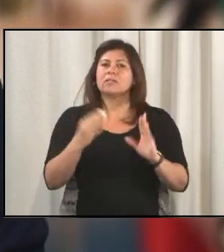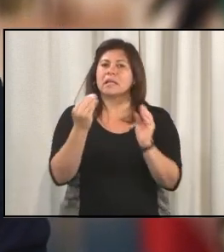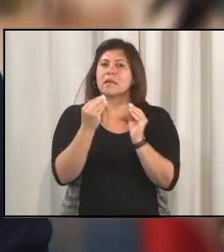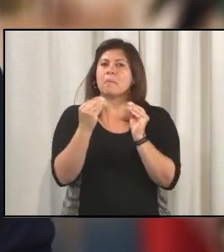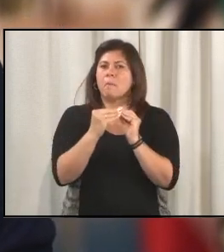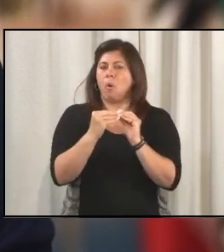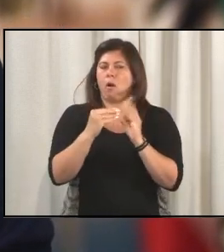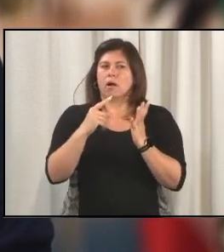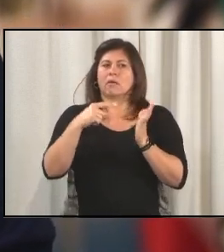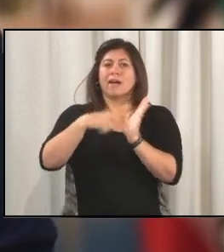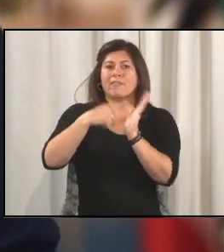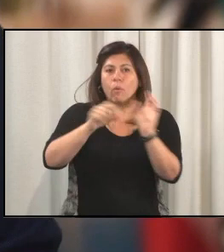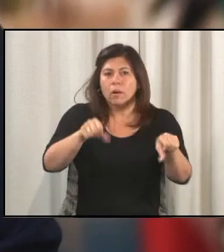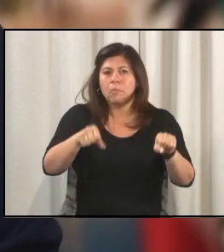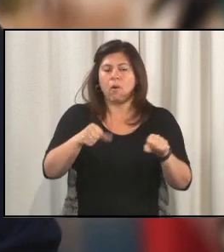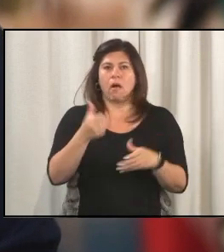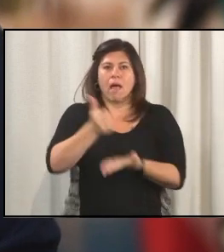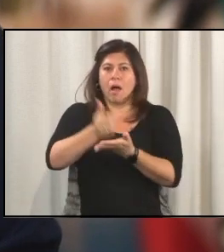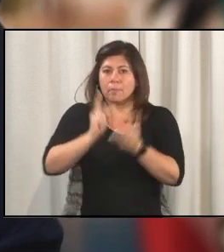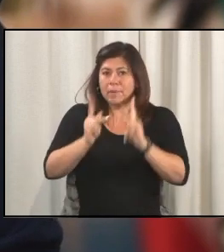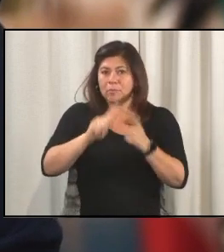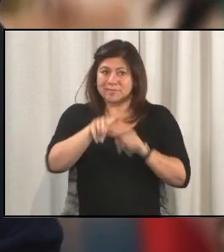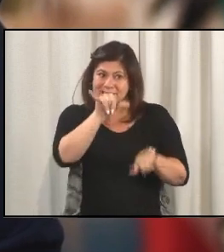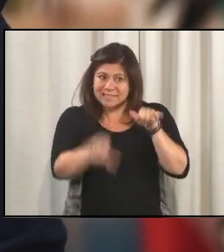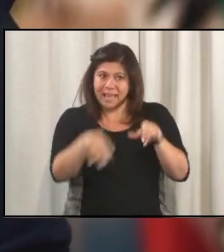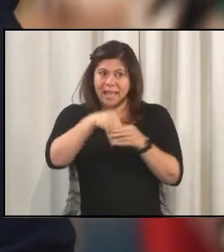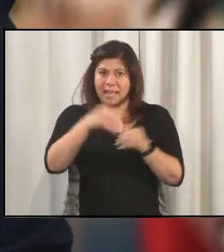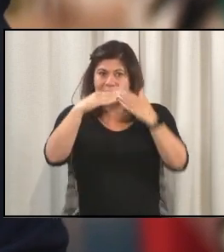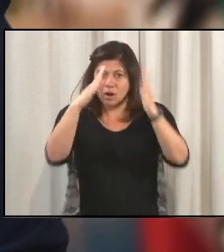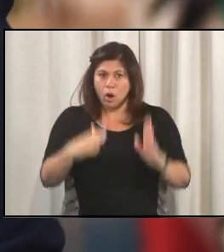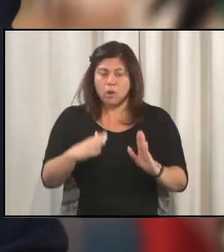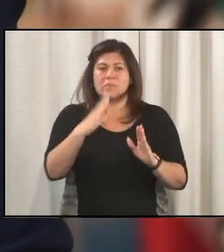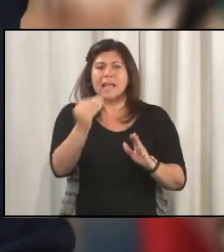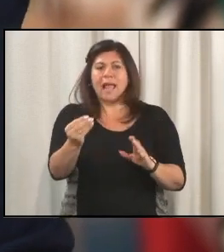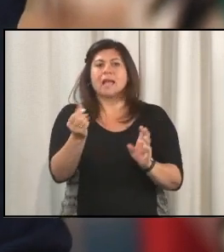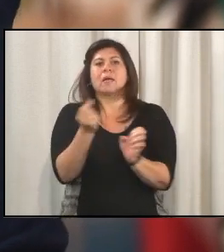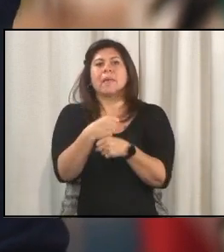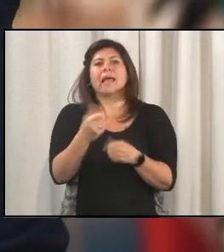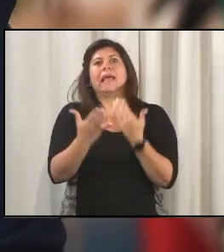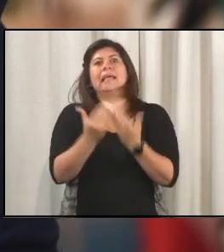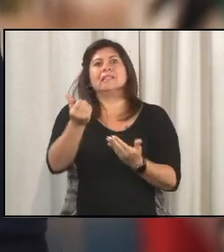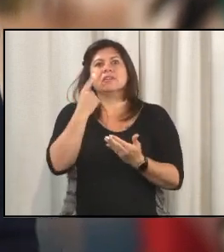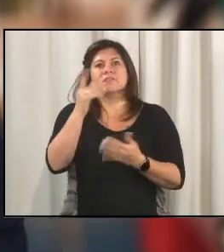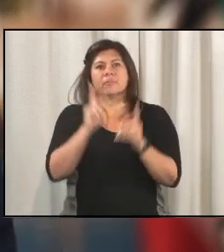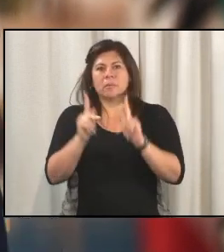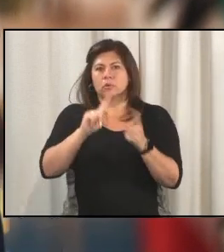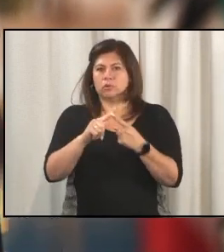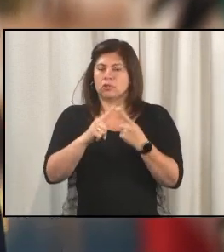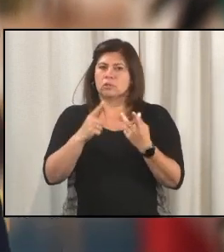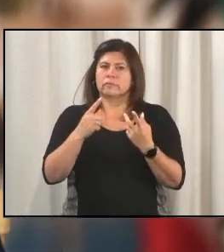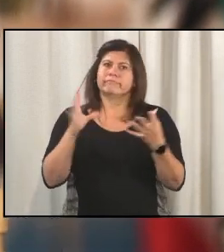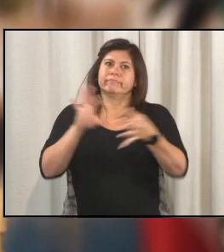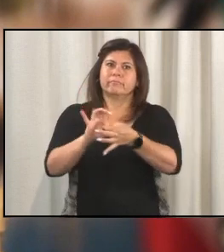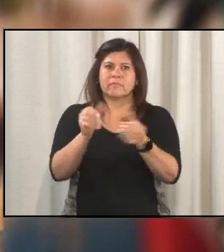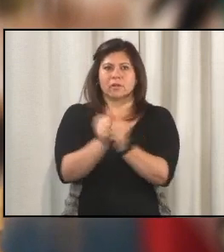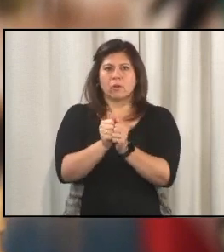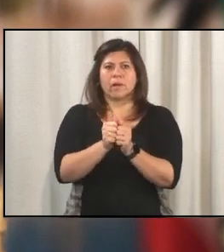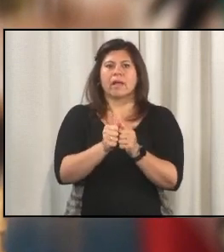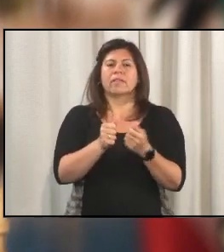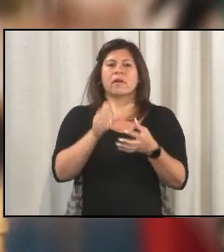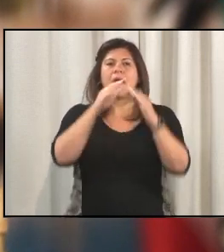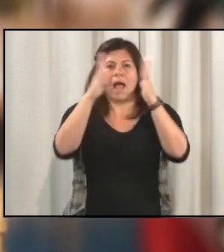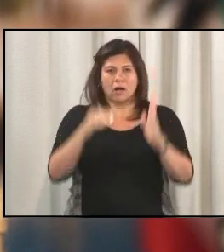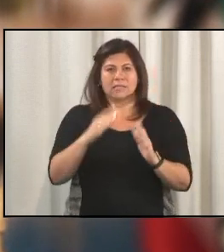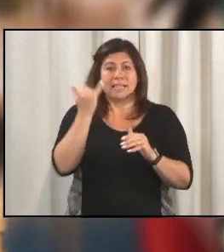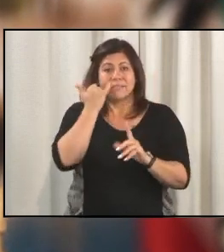their homes, and increase housing options for people experiencing homelessness. It's a regional organization focused on all of LA